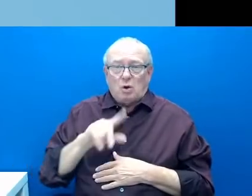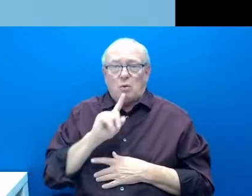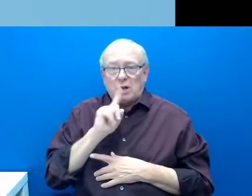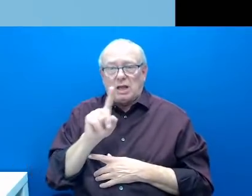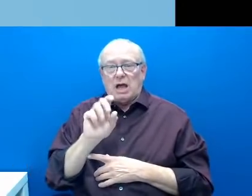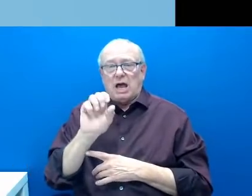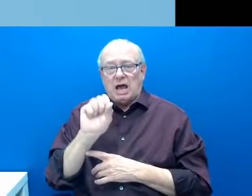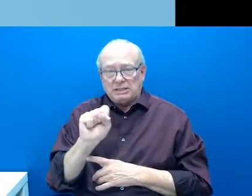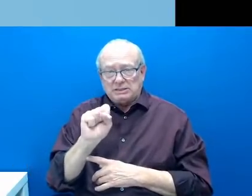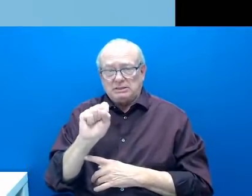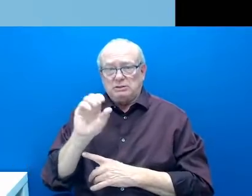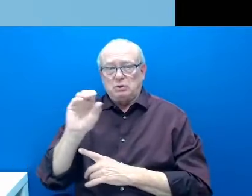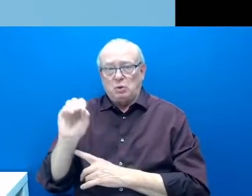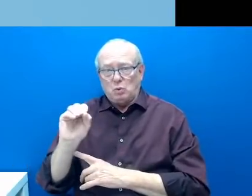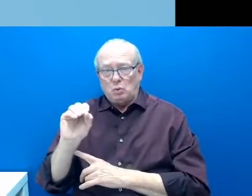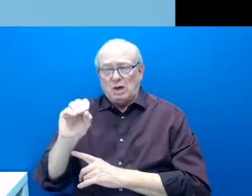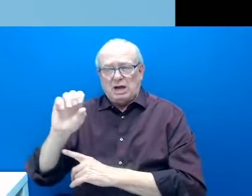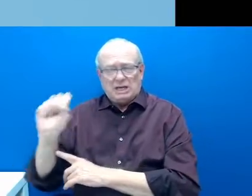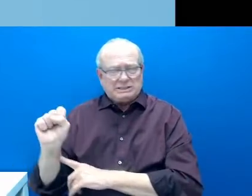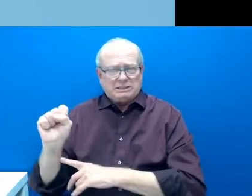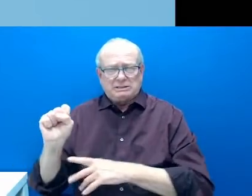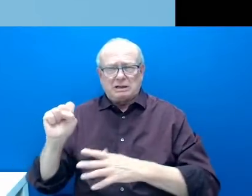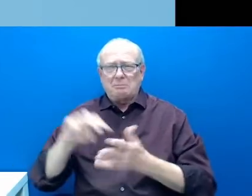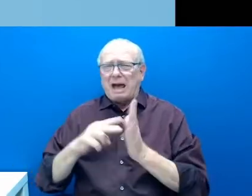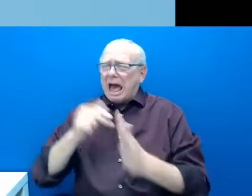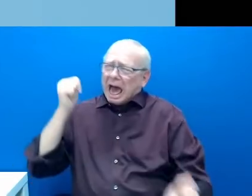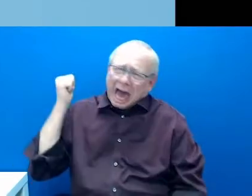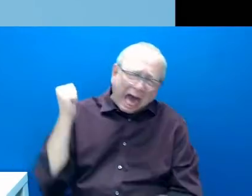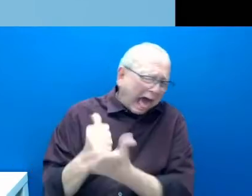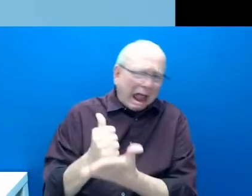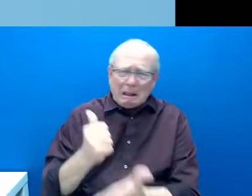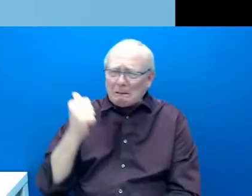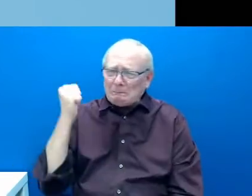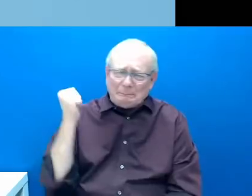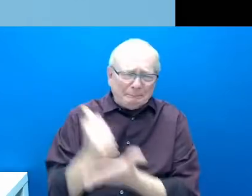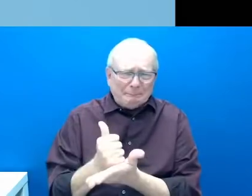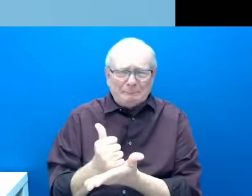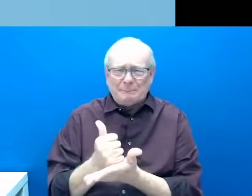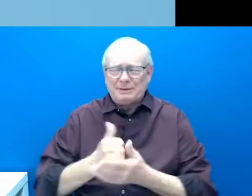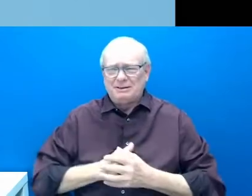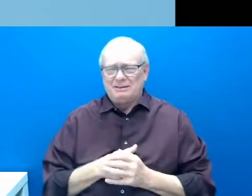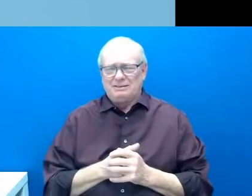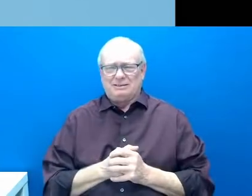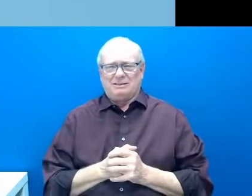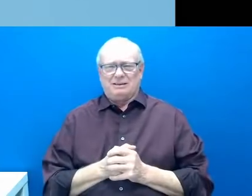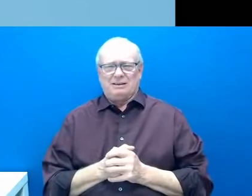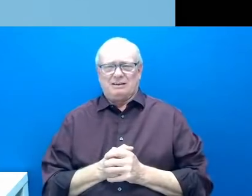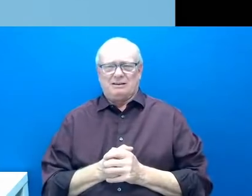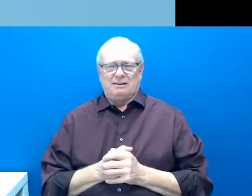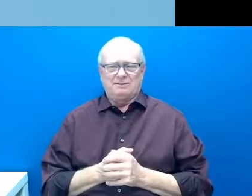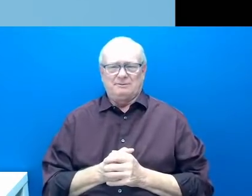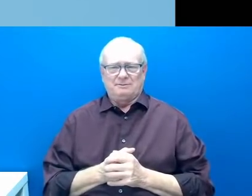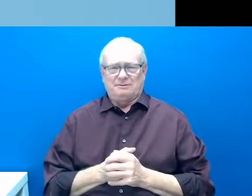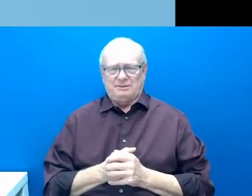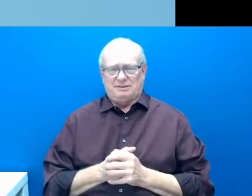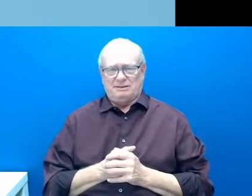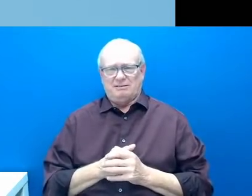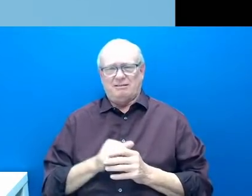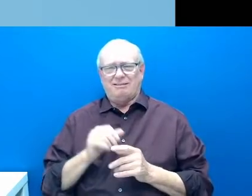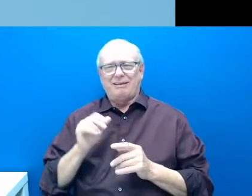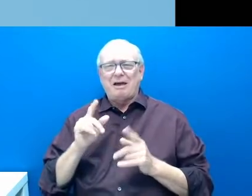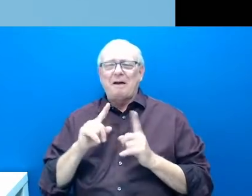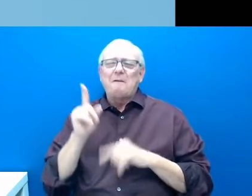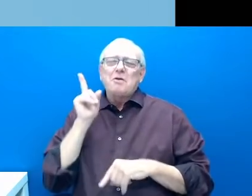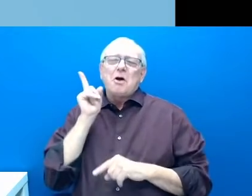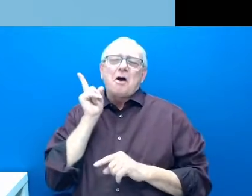SOS that they're sending out. It's a cry for help. They, have let down the facade,